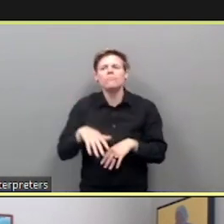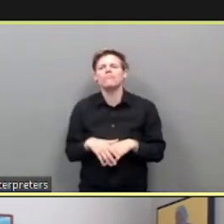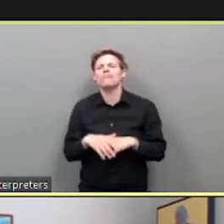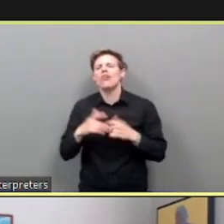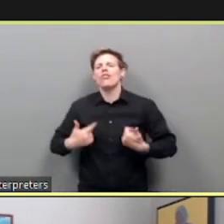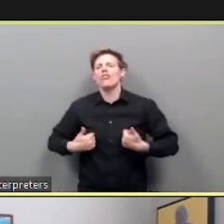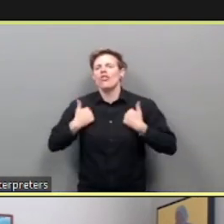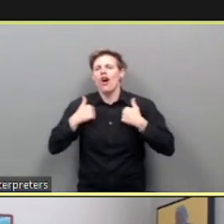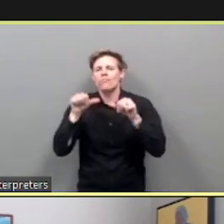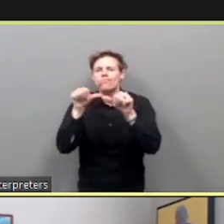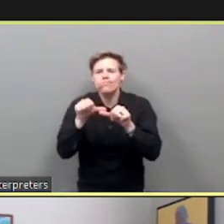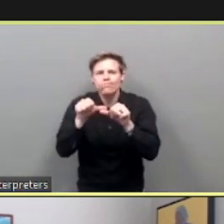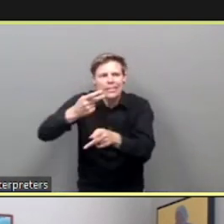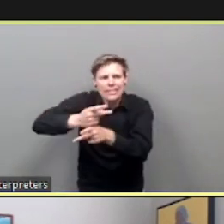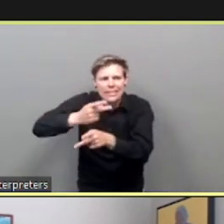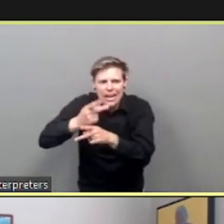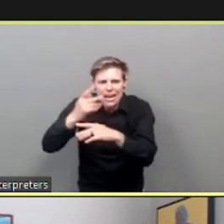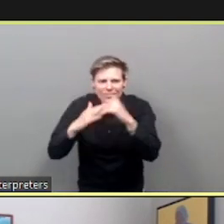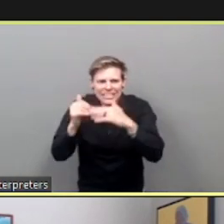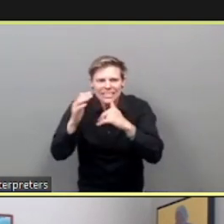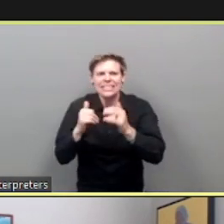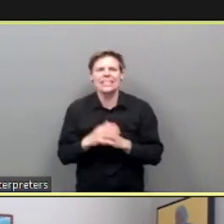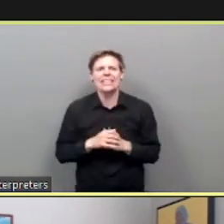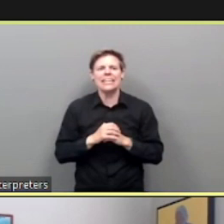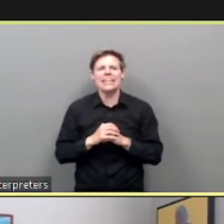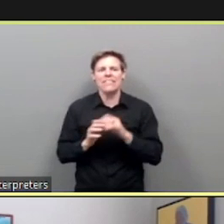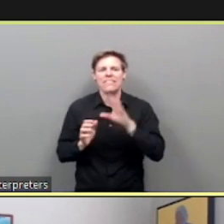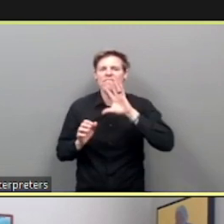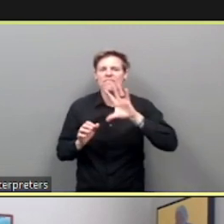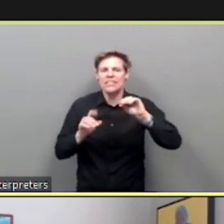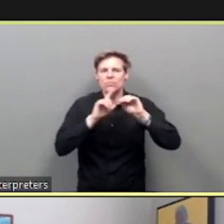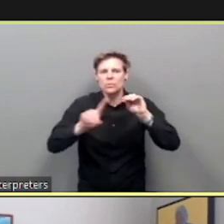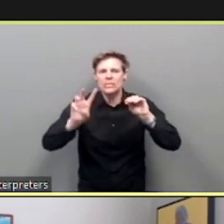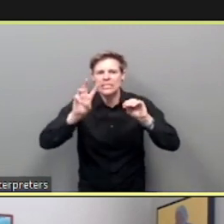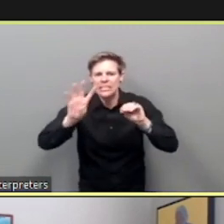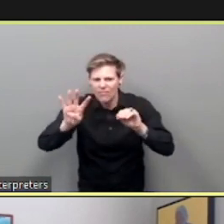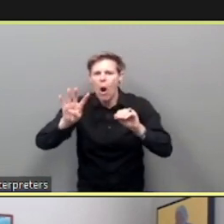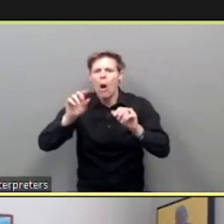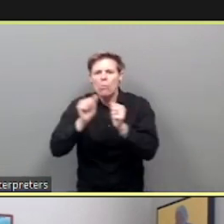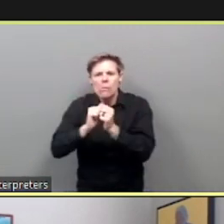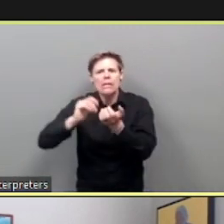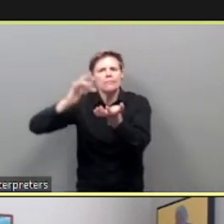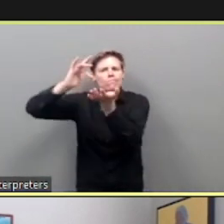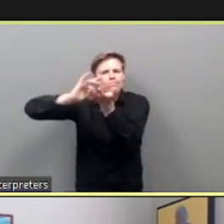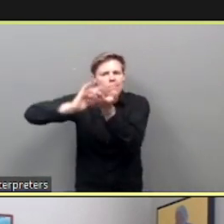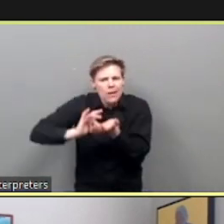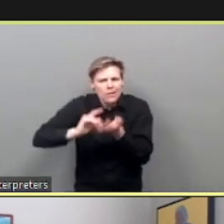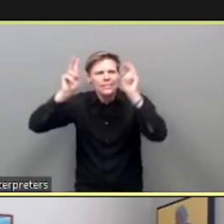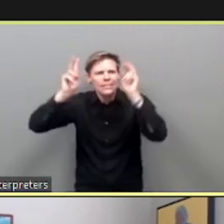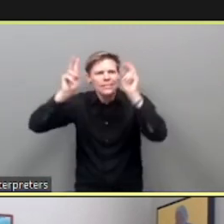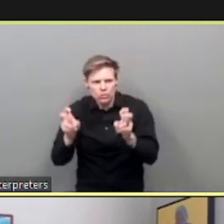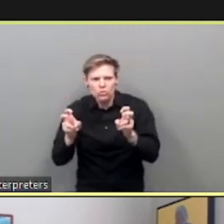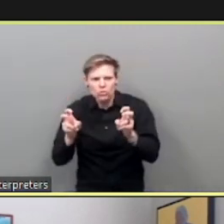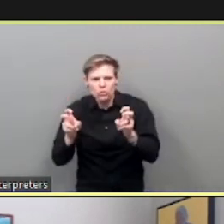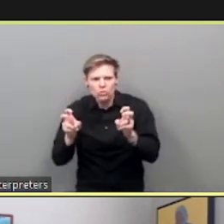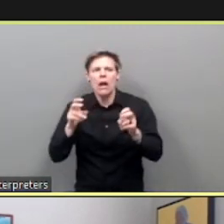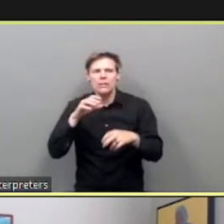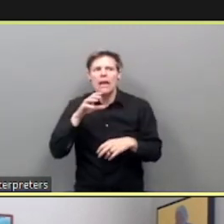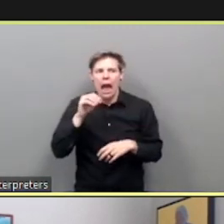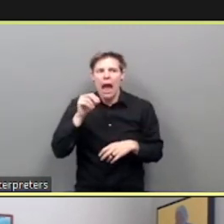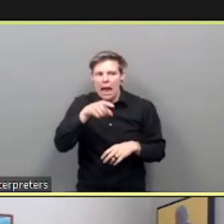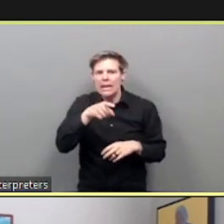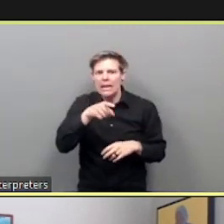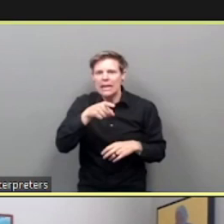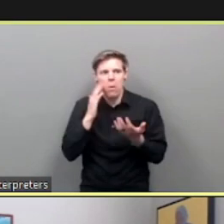to 64-year-olds. And the reasons for that is that the risk of COVID, hospitalization, and death increases with